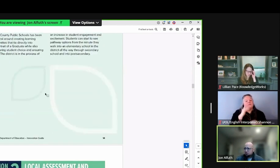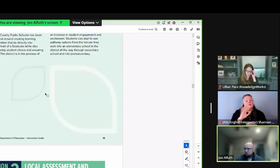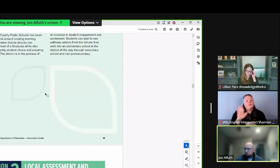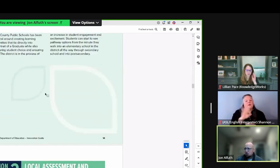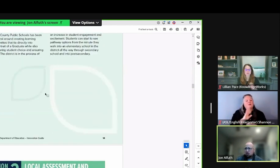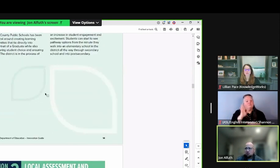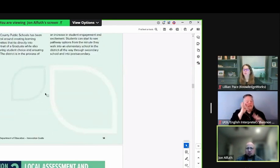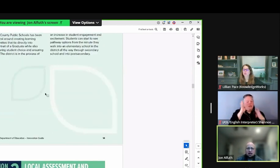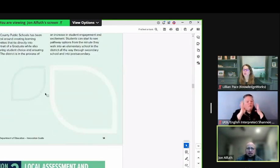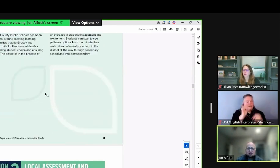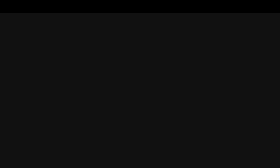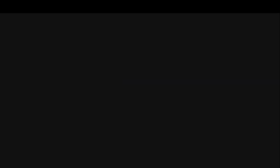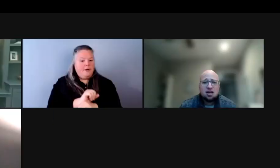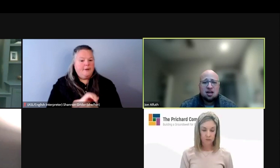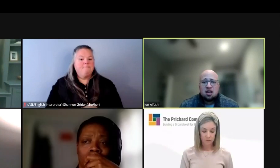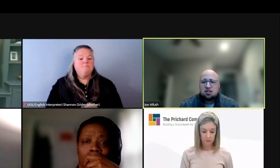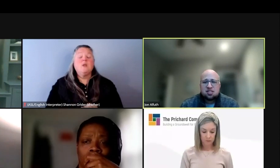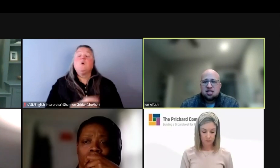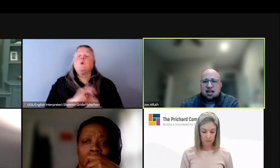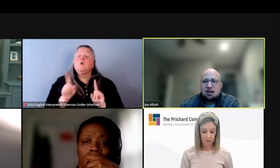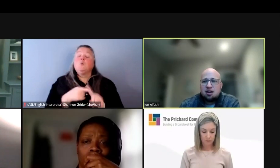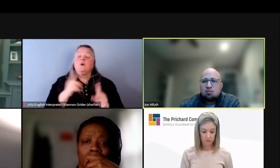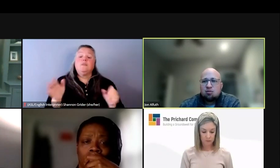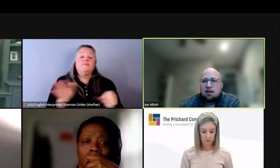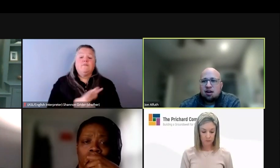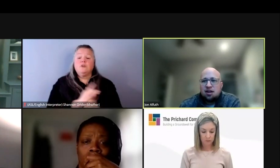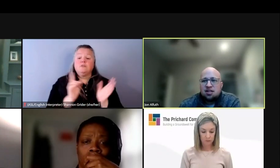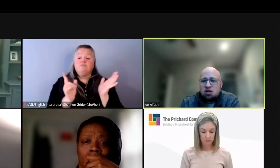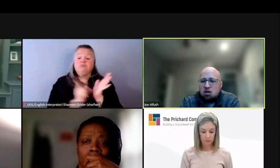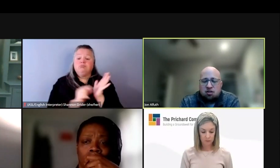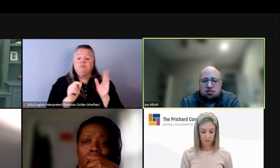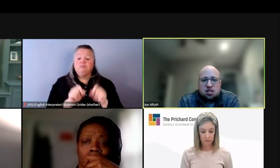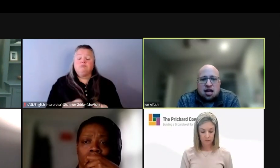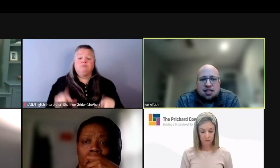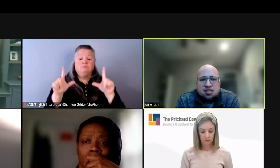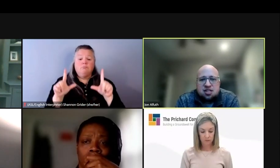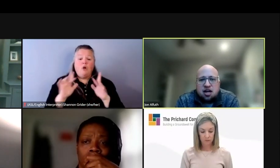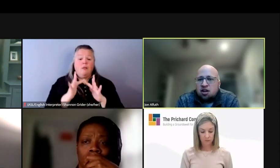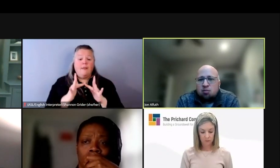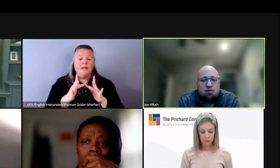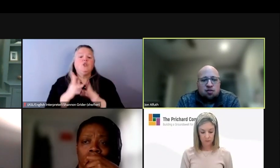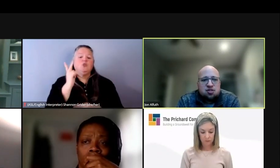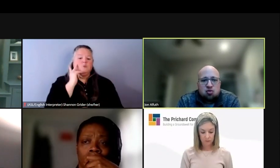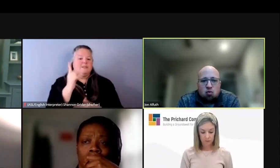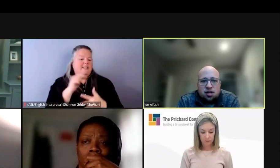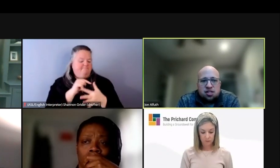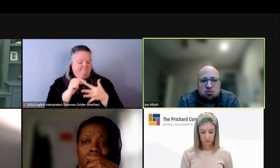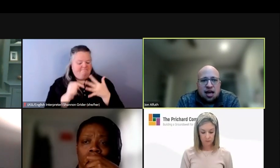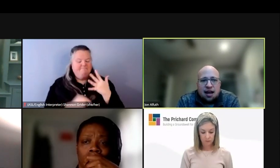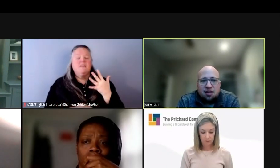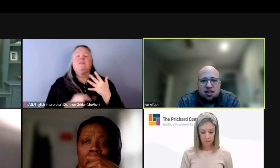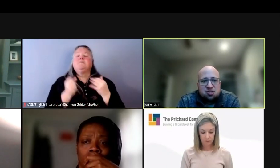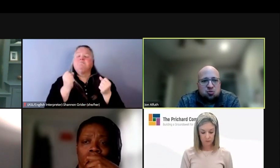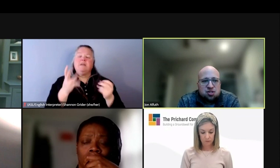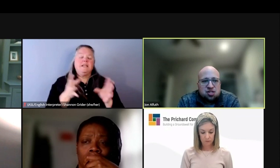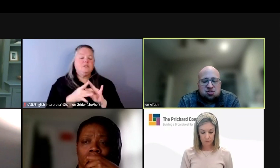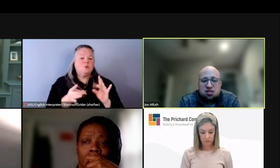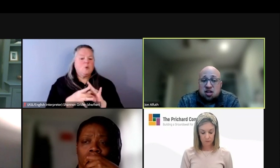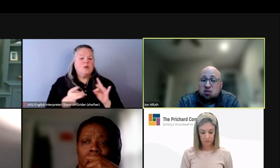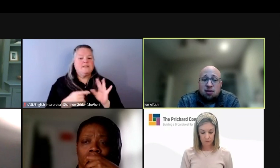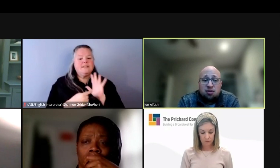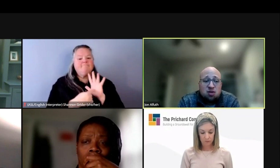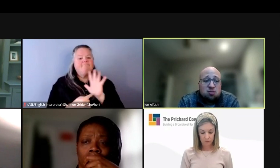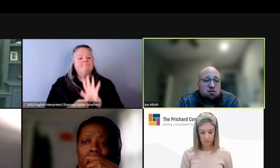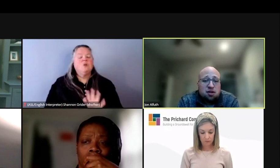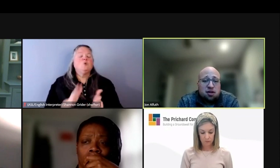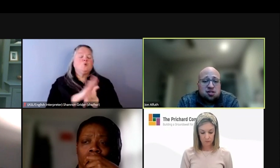So when the full guide comes out, you'll see, again, a number of areas along those lines, a number of those stories really highlighting schools and districts